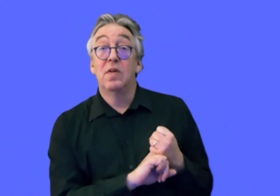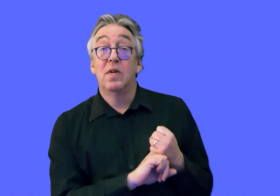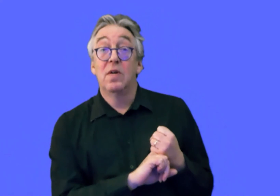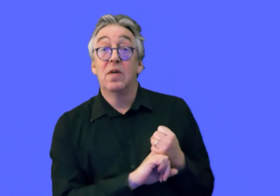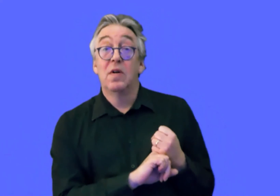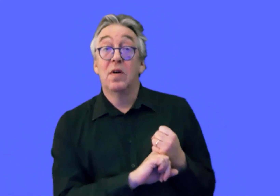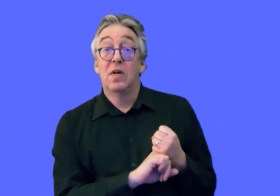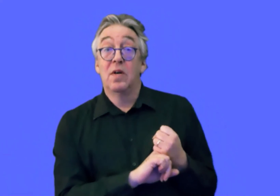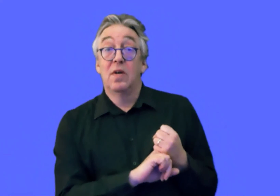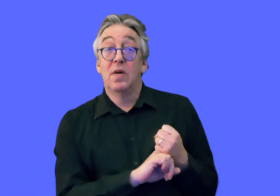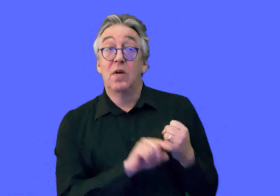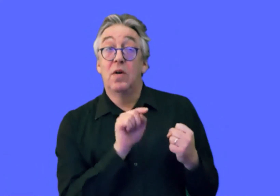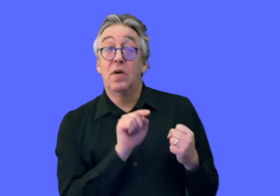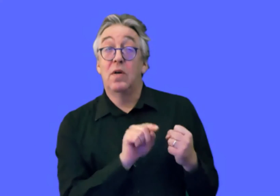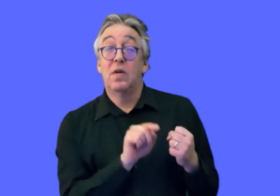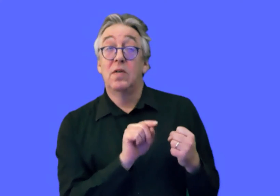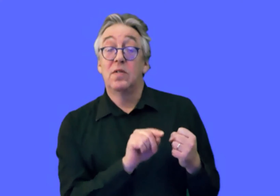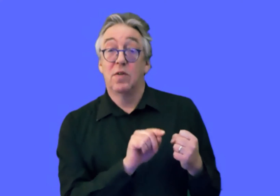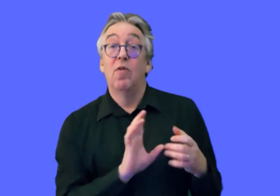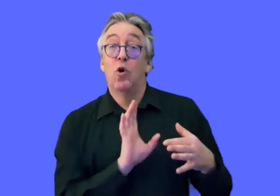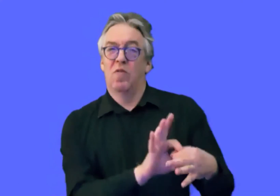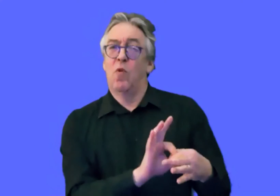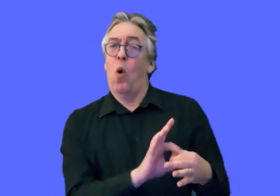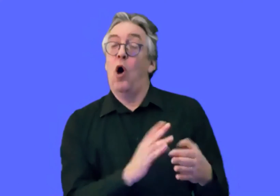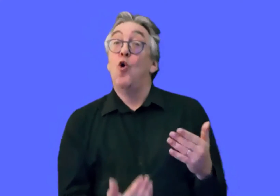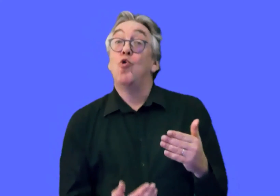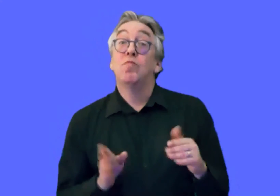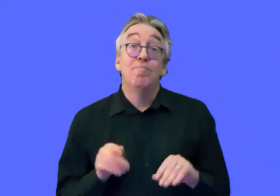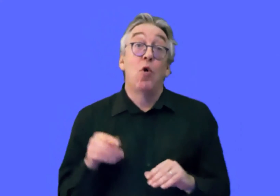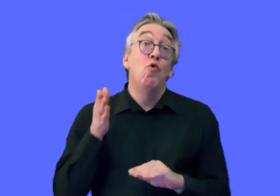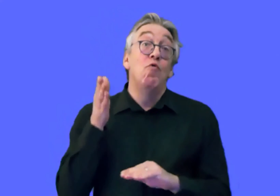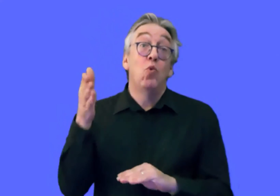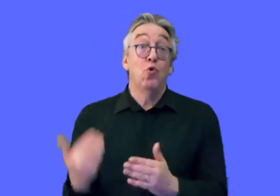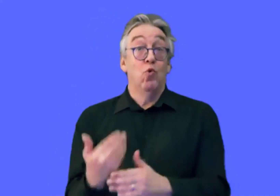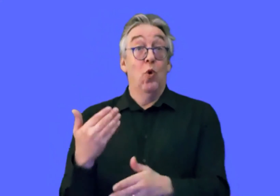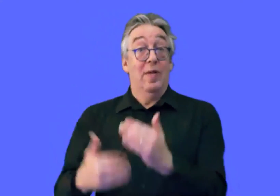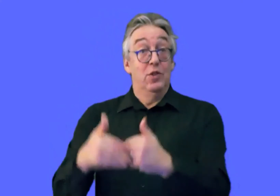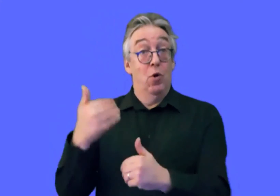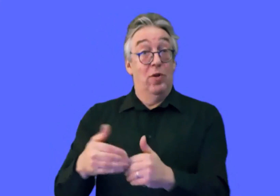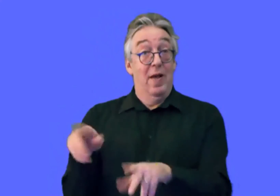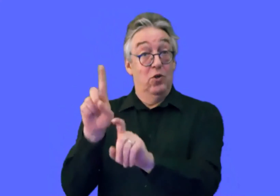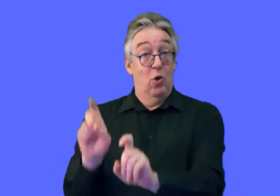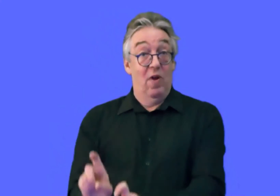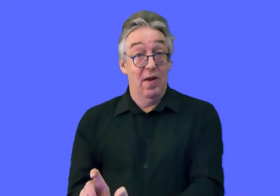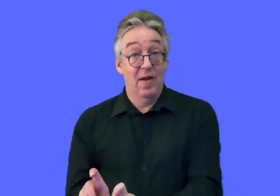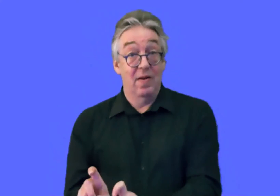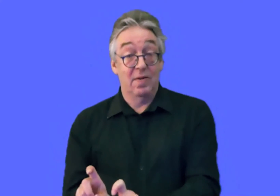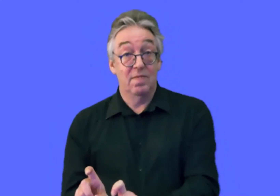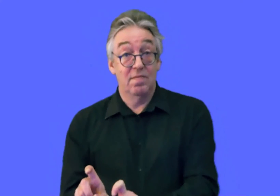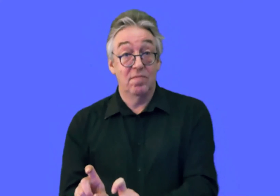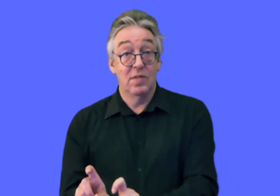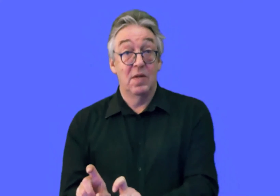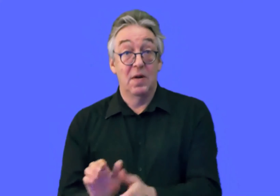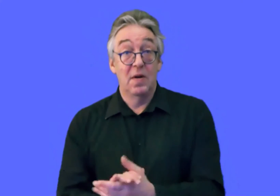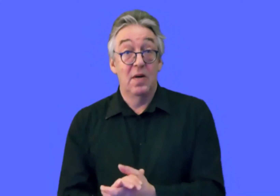now concerning the proposed disability survey. This is the one that is now key to us, apart from the monograph that we are working on, which